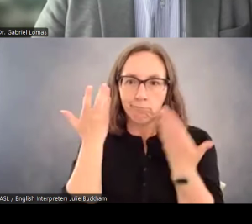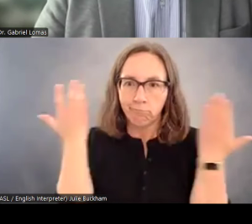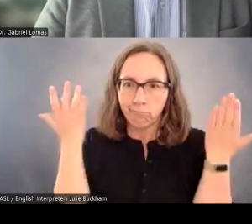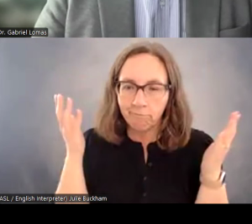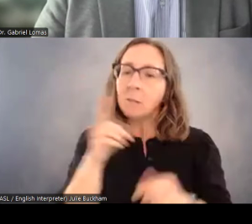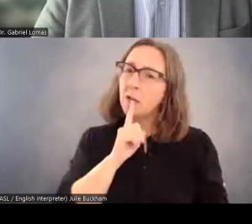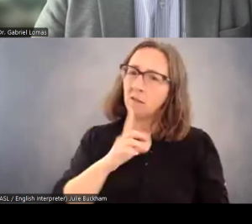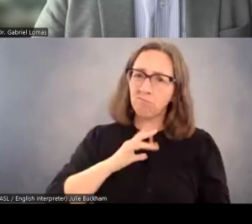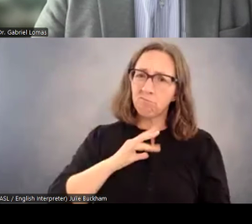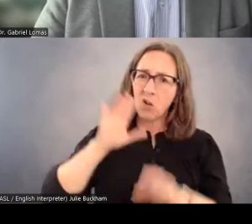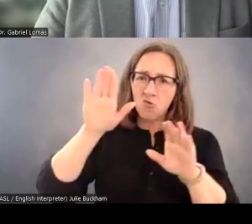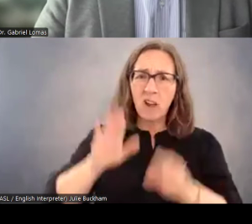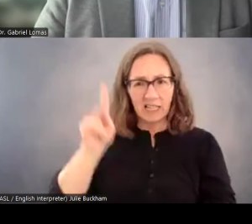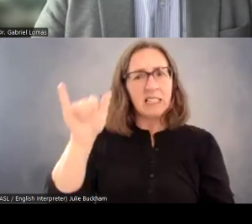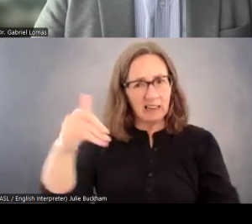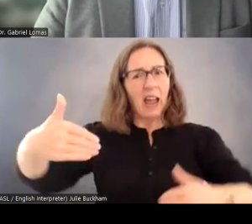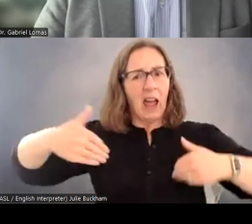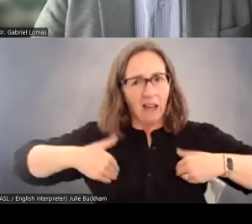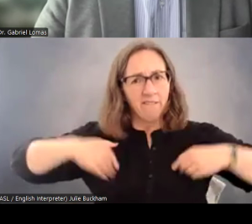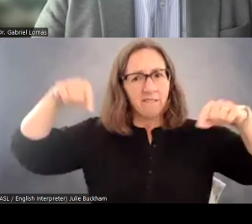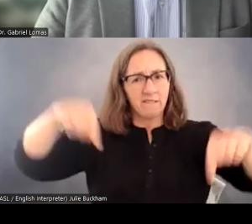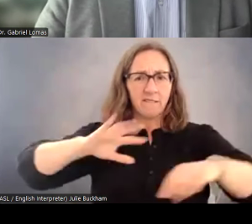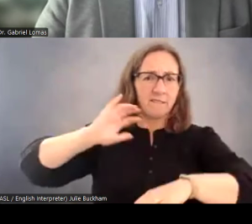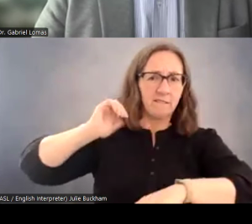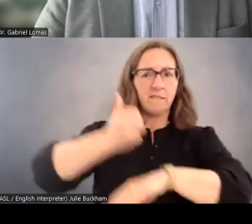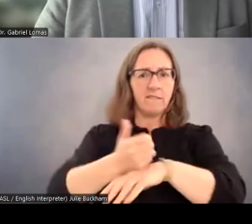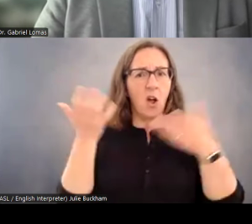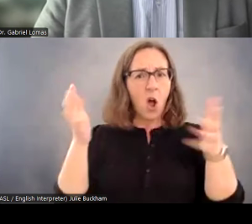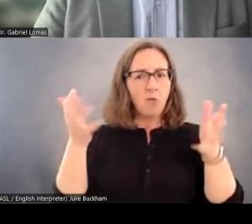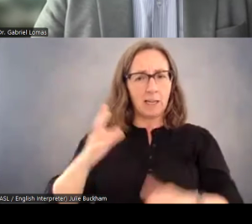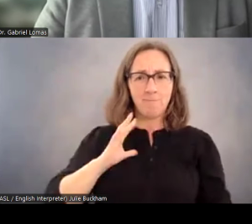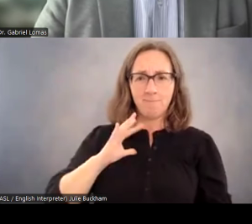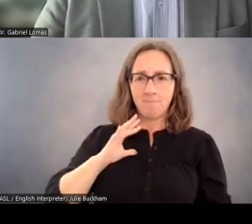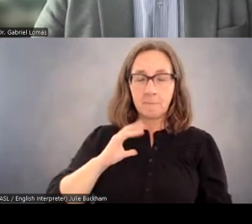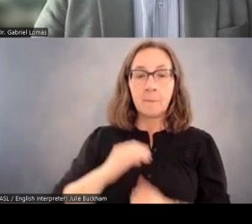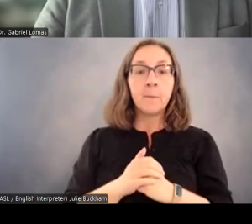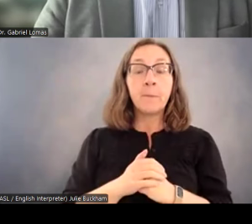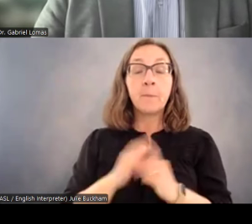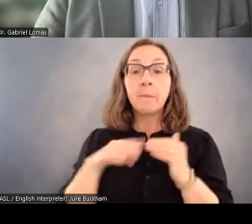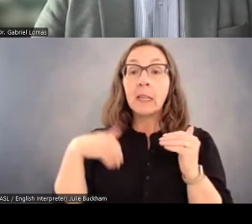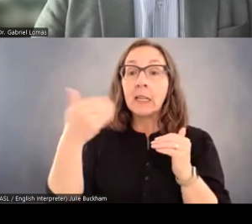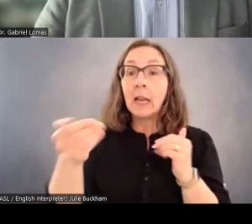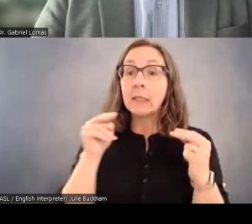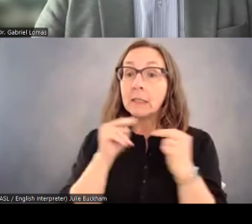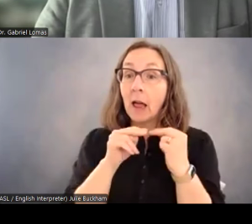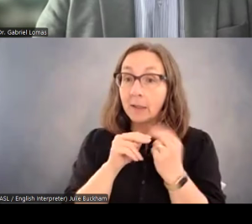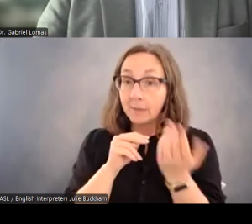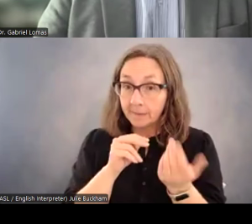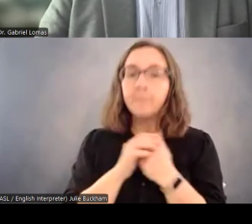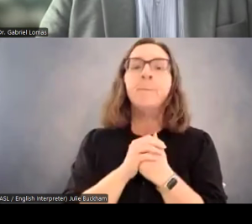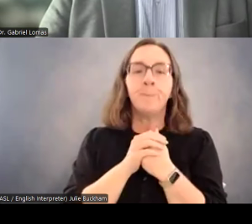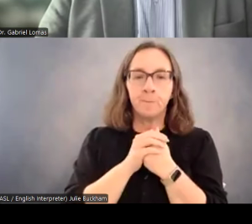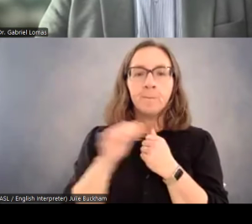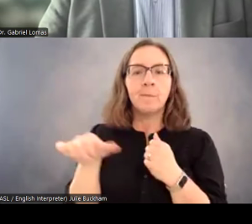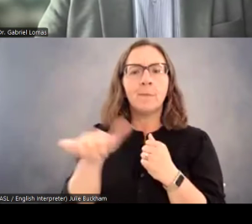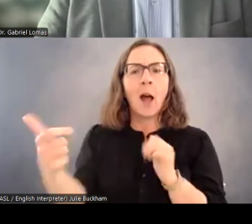that Kentucky is one of the ones that already has something set up. Next slide. Another example,